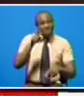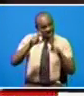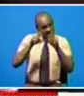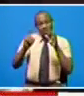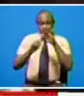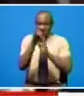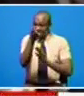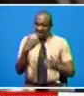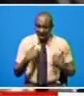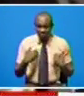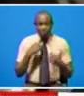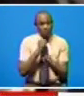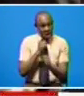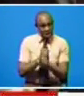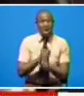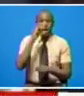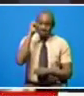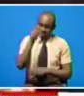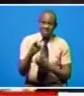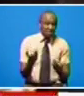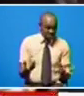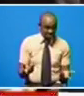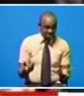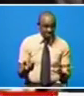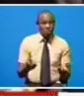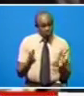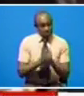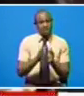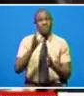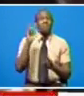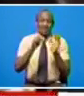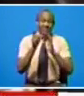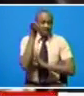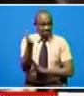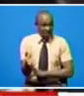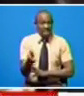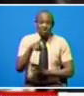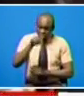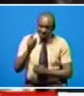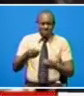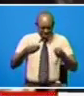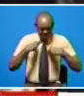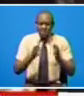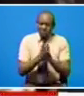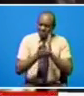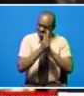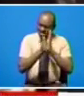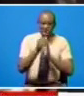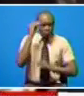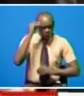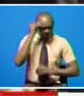ministries, members of parliament, and a cabinet minister equipped Biwott with tremendous